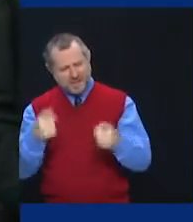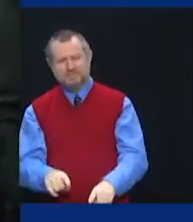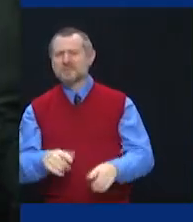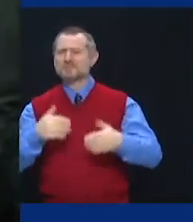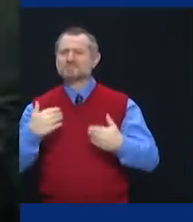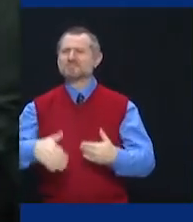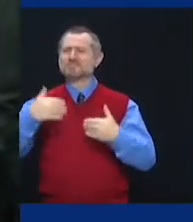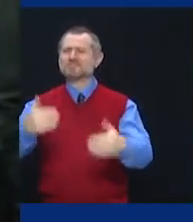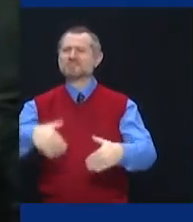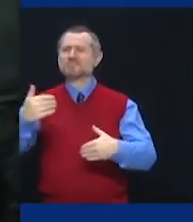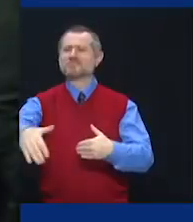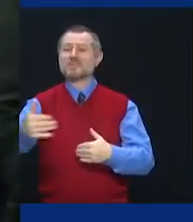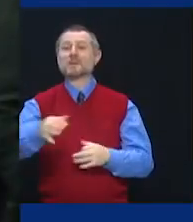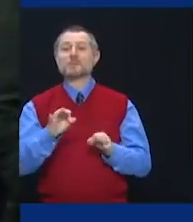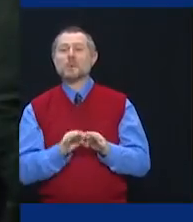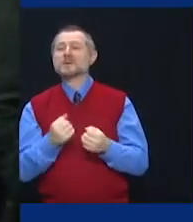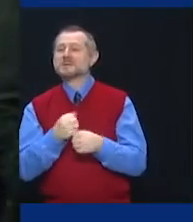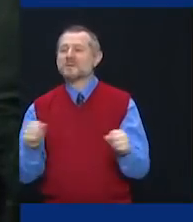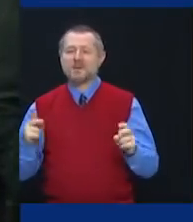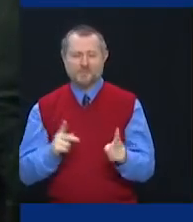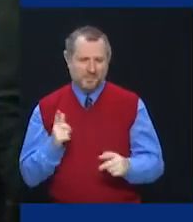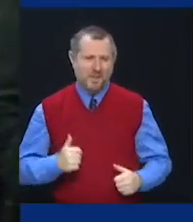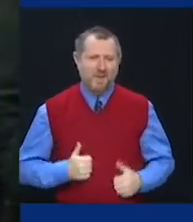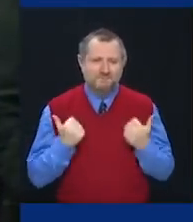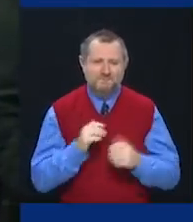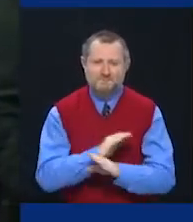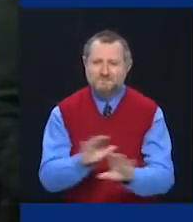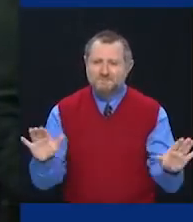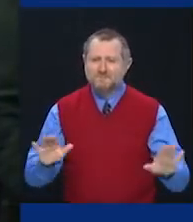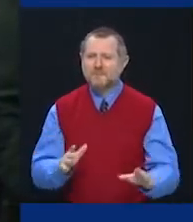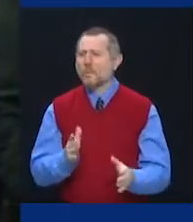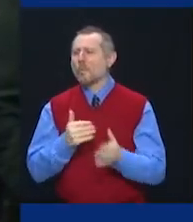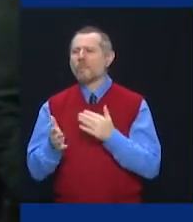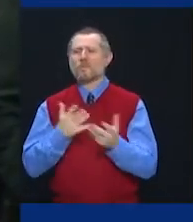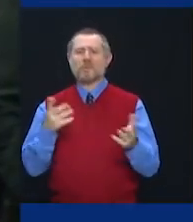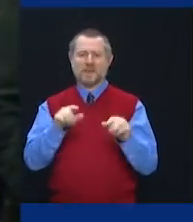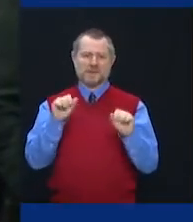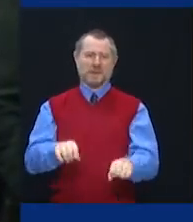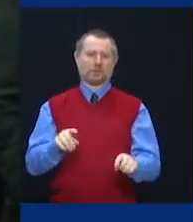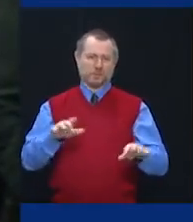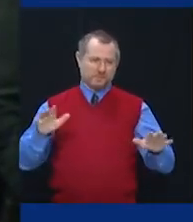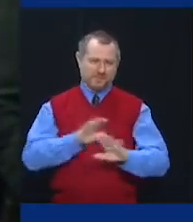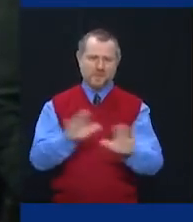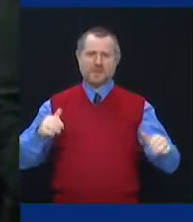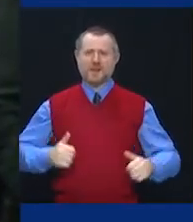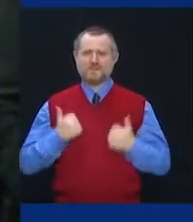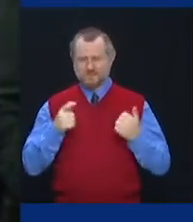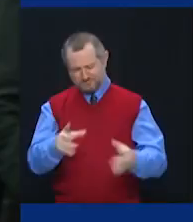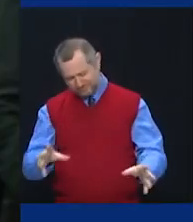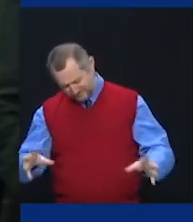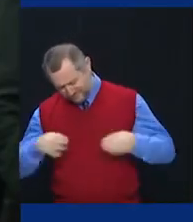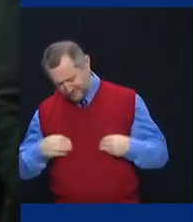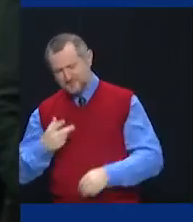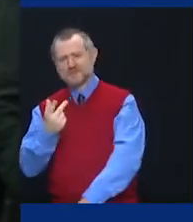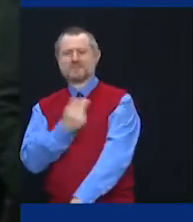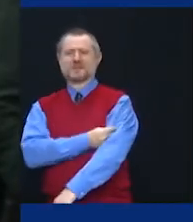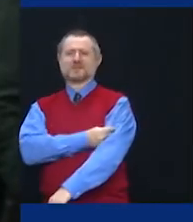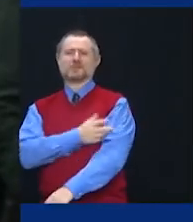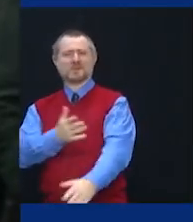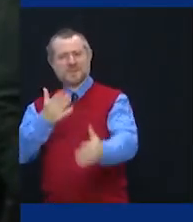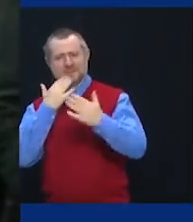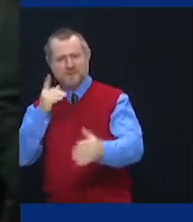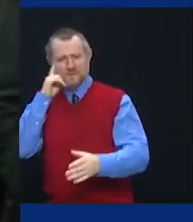Save lives. Do what you can to save lives. Take the vaccine. Thank you for being with me